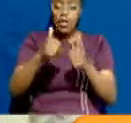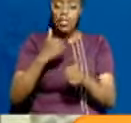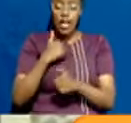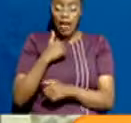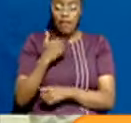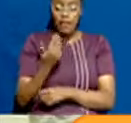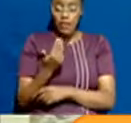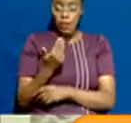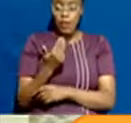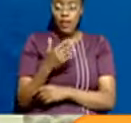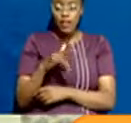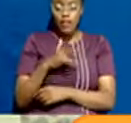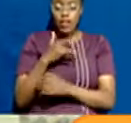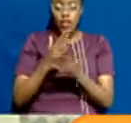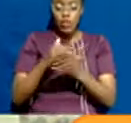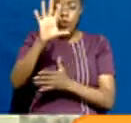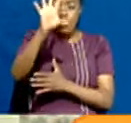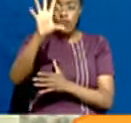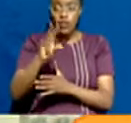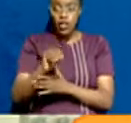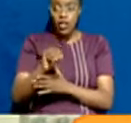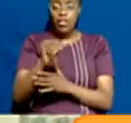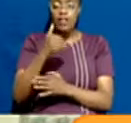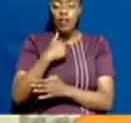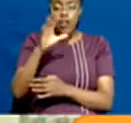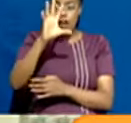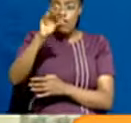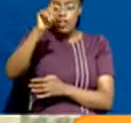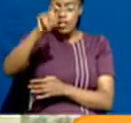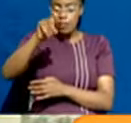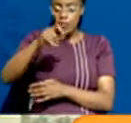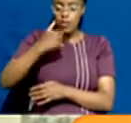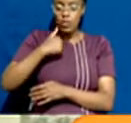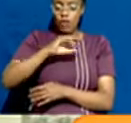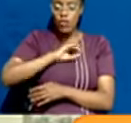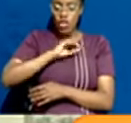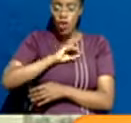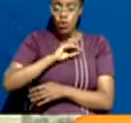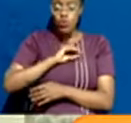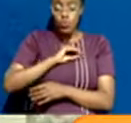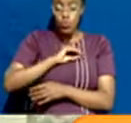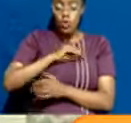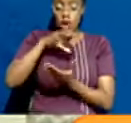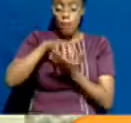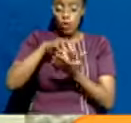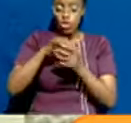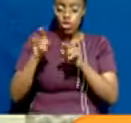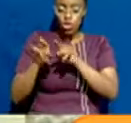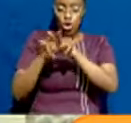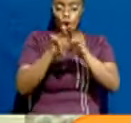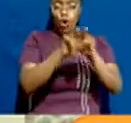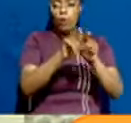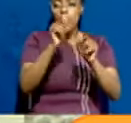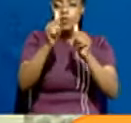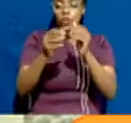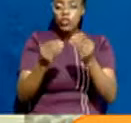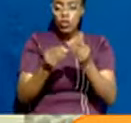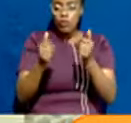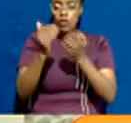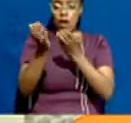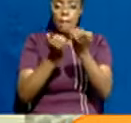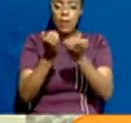by Africa. In fact, Africa should come up with its own African common position dealing with